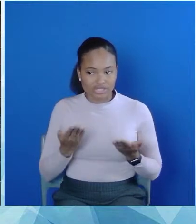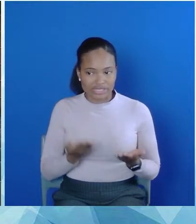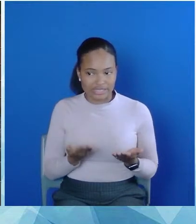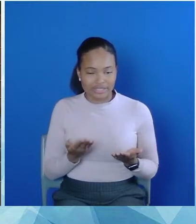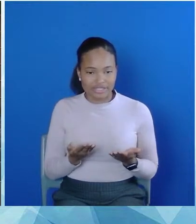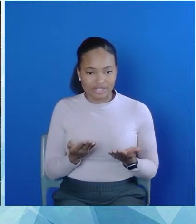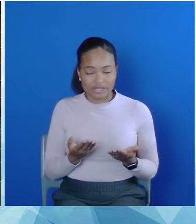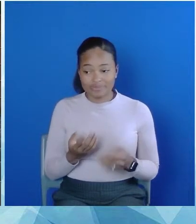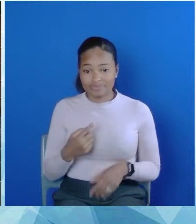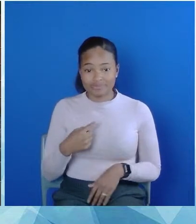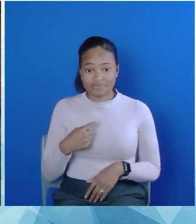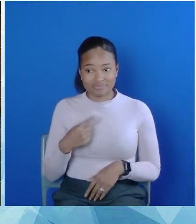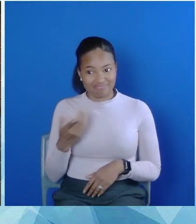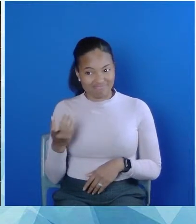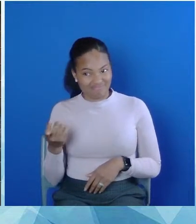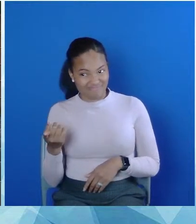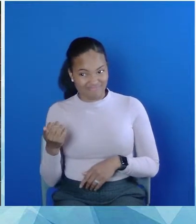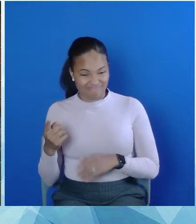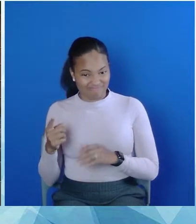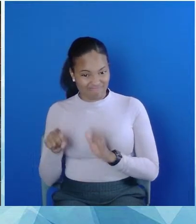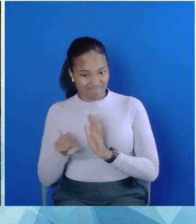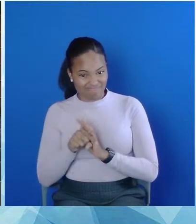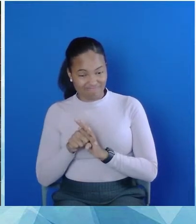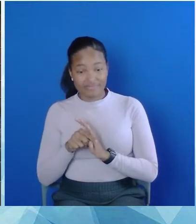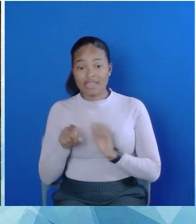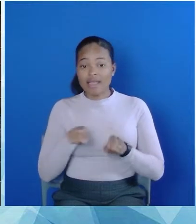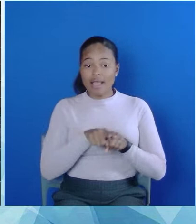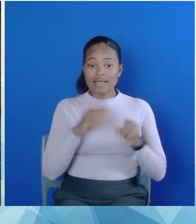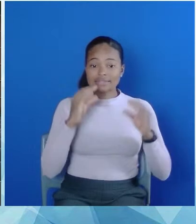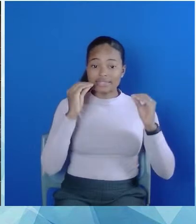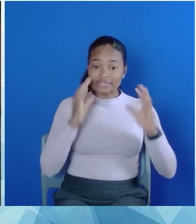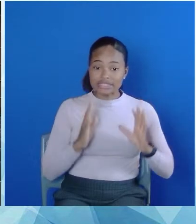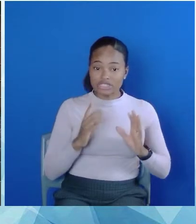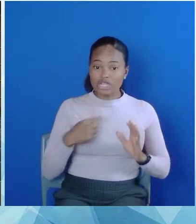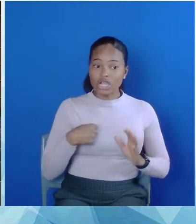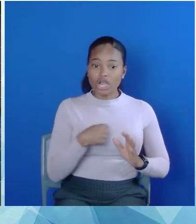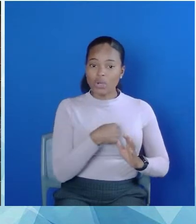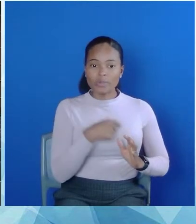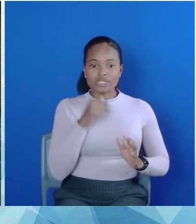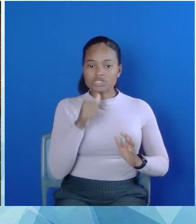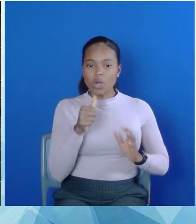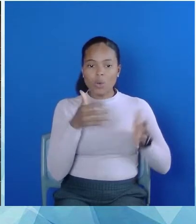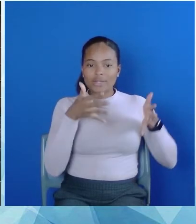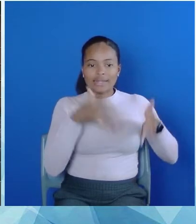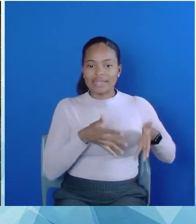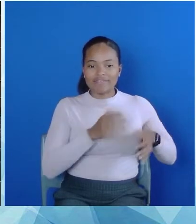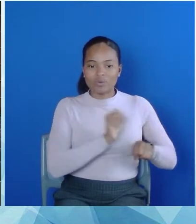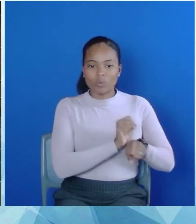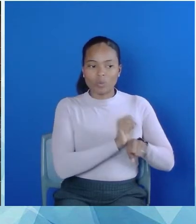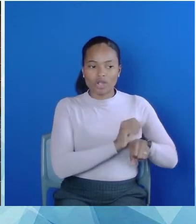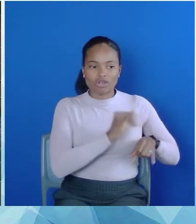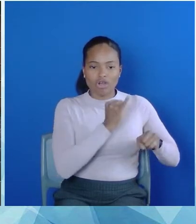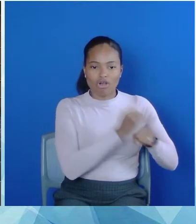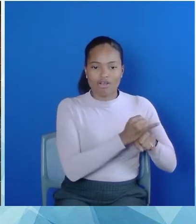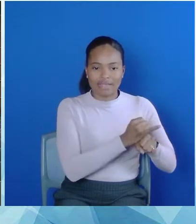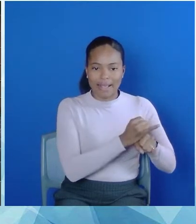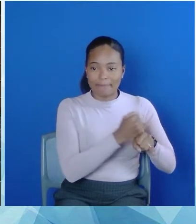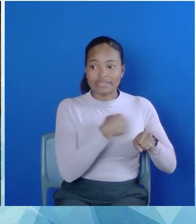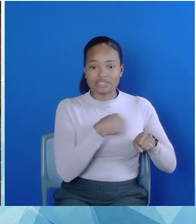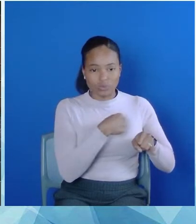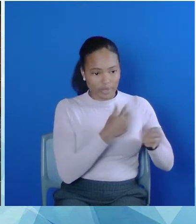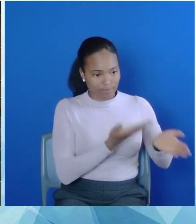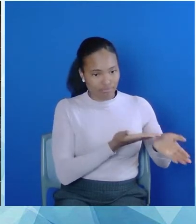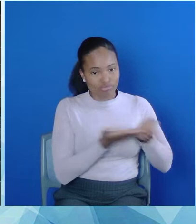As a teacher, we don't leave our work on campus. We take things home with us. We hear things. A situation happened with Carrie